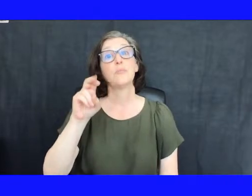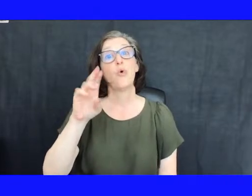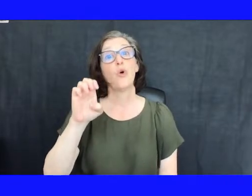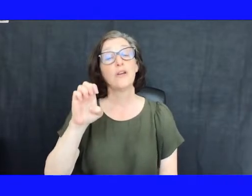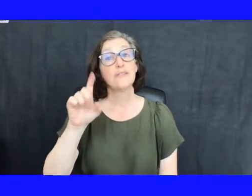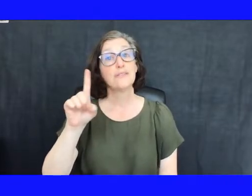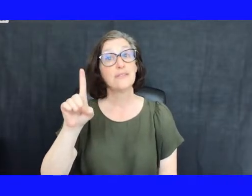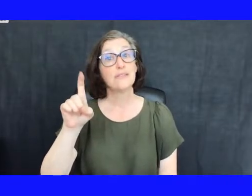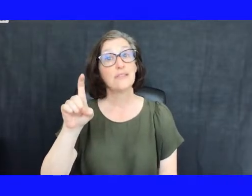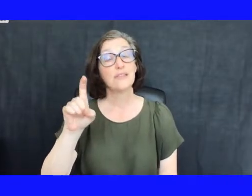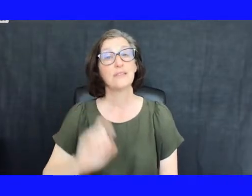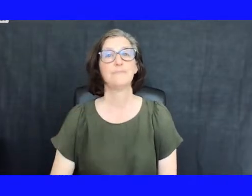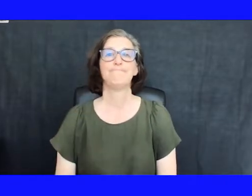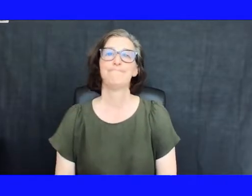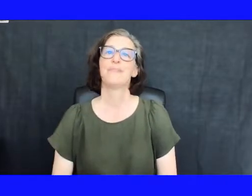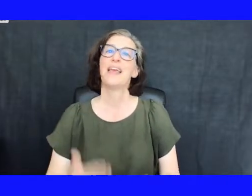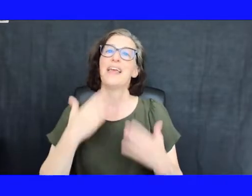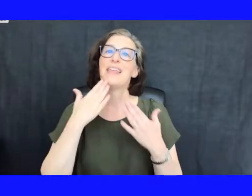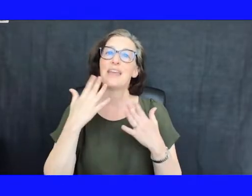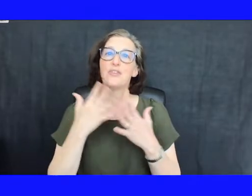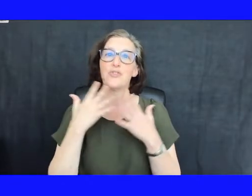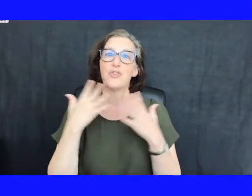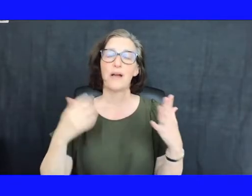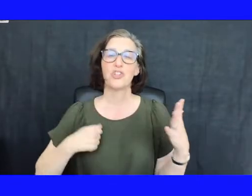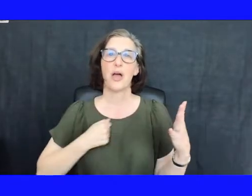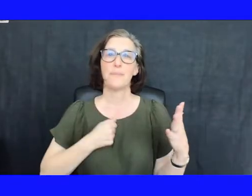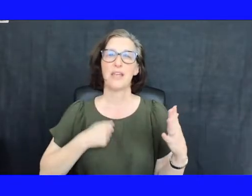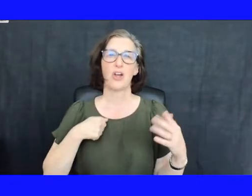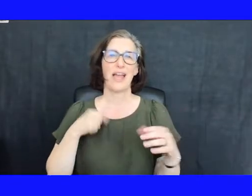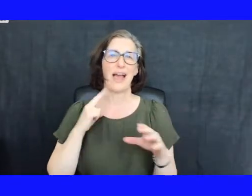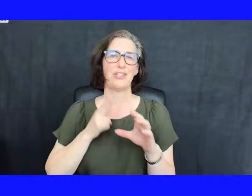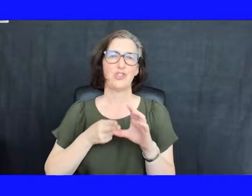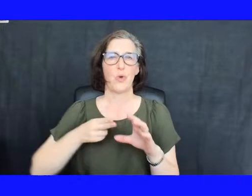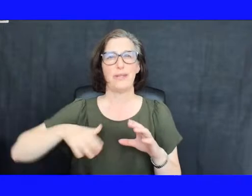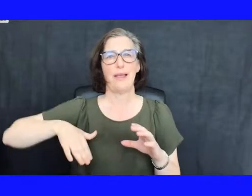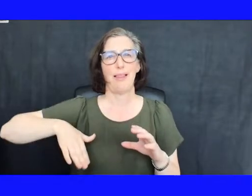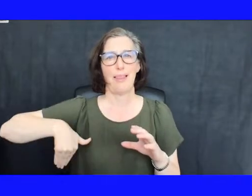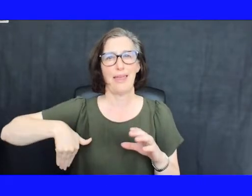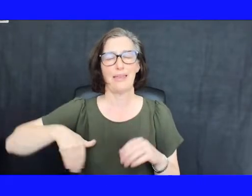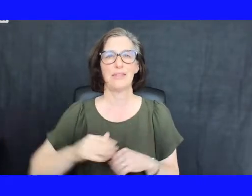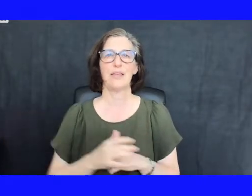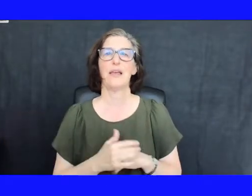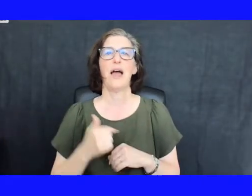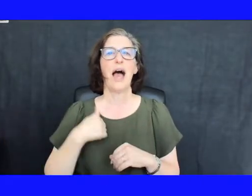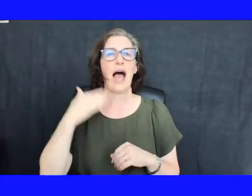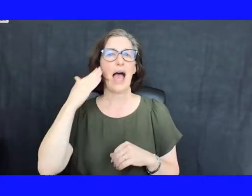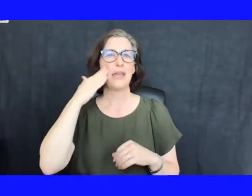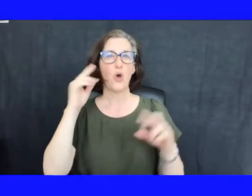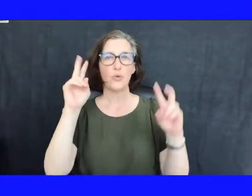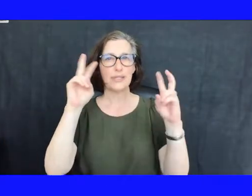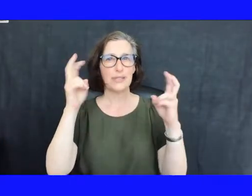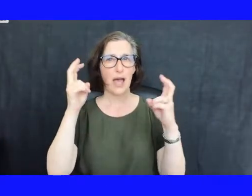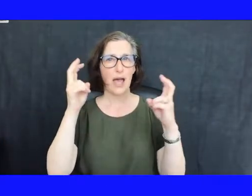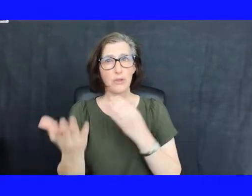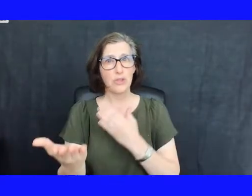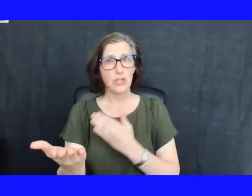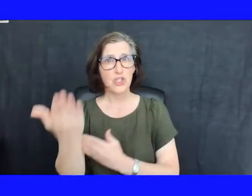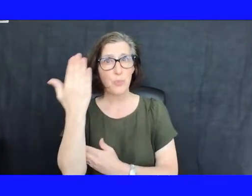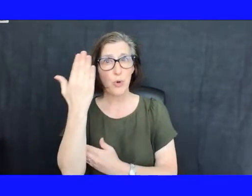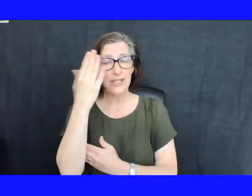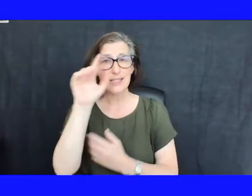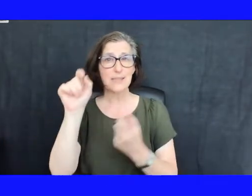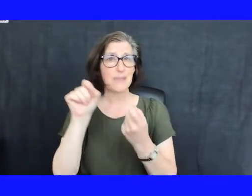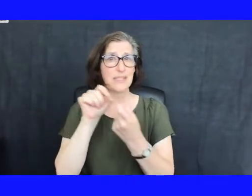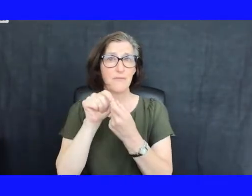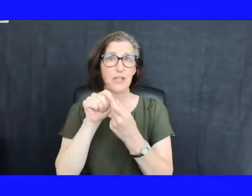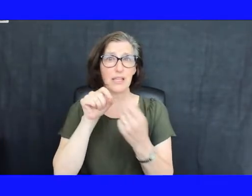that. Well, it depends on what the accommodation is for staff members. So Matilda can certainly speak to those accommodations